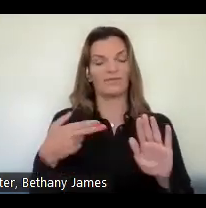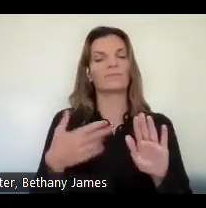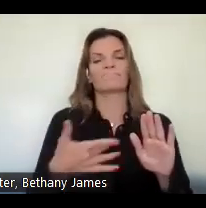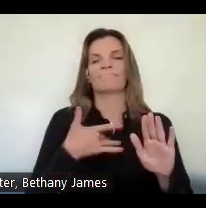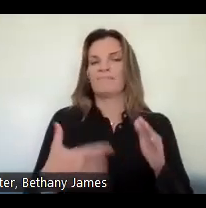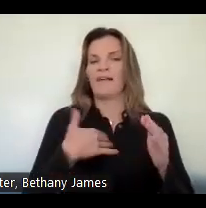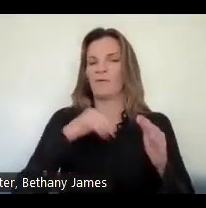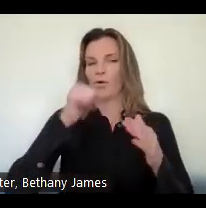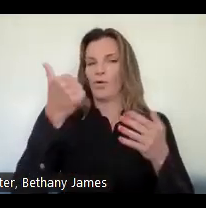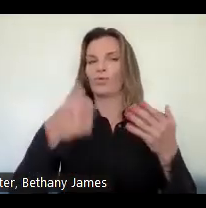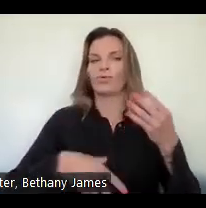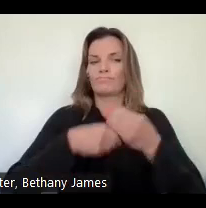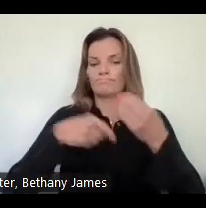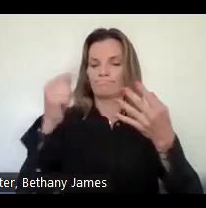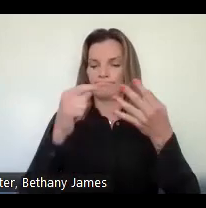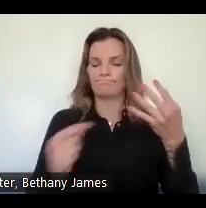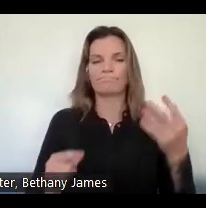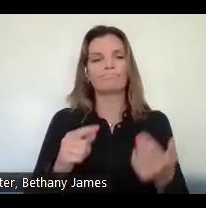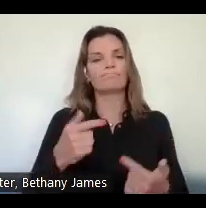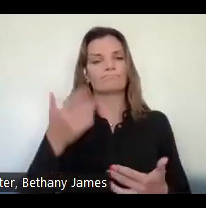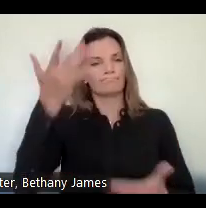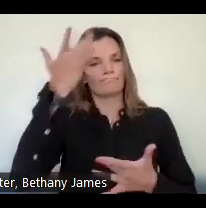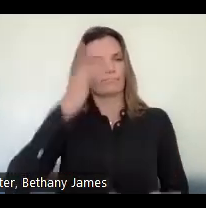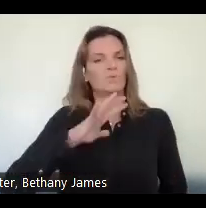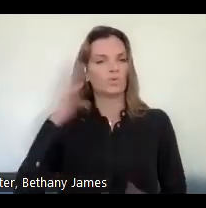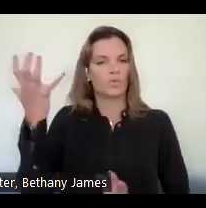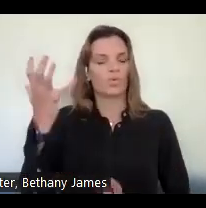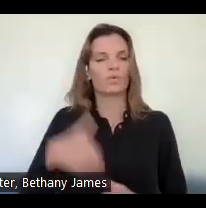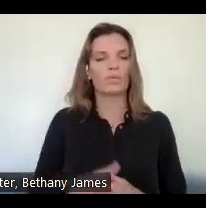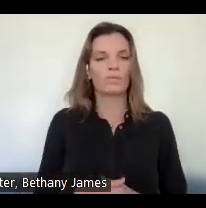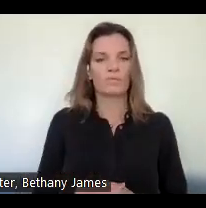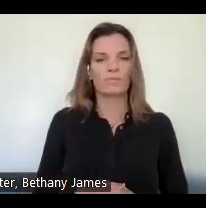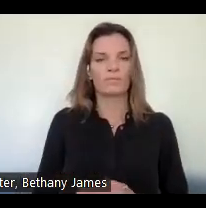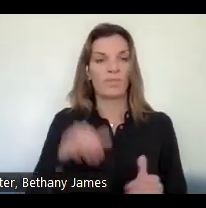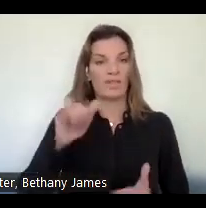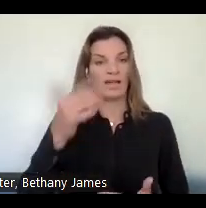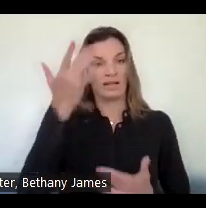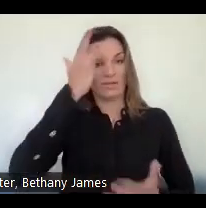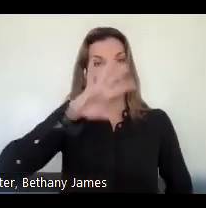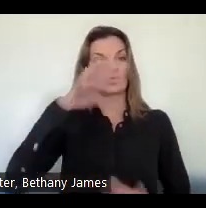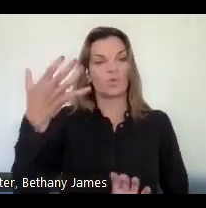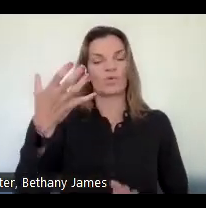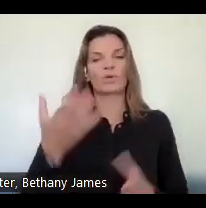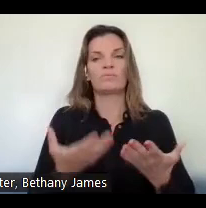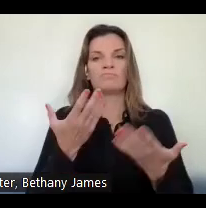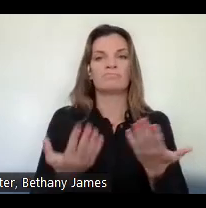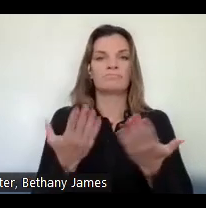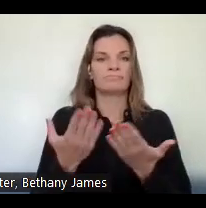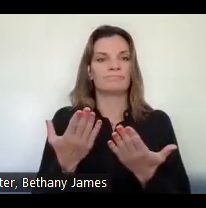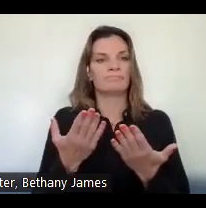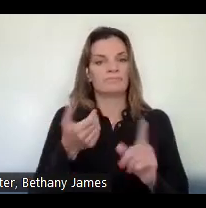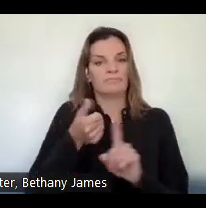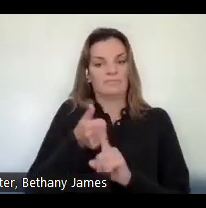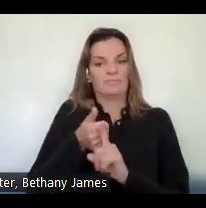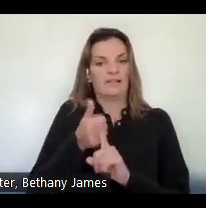co-occurring disorder. And it may be that other disorder that is more prevalent than the actual